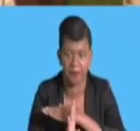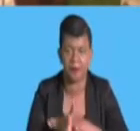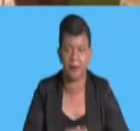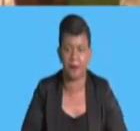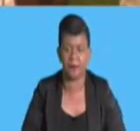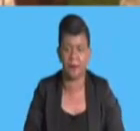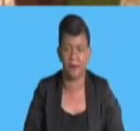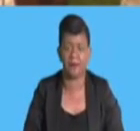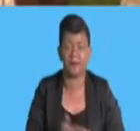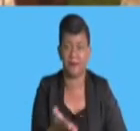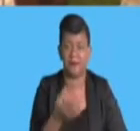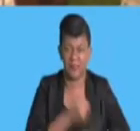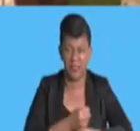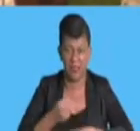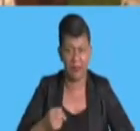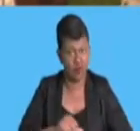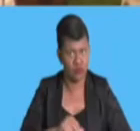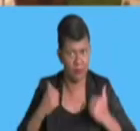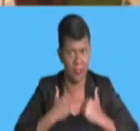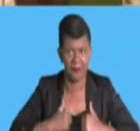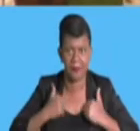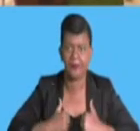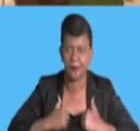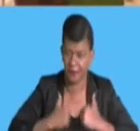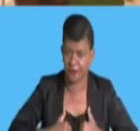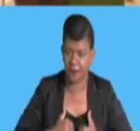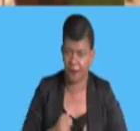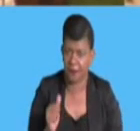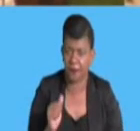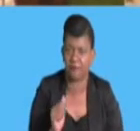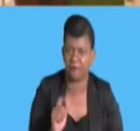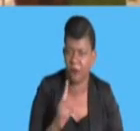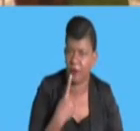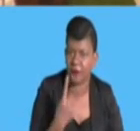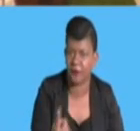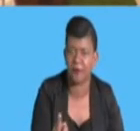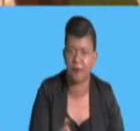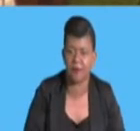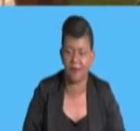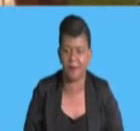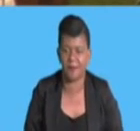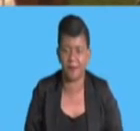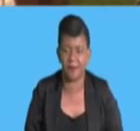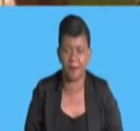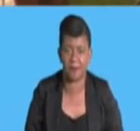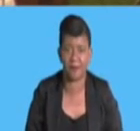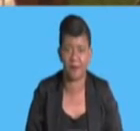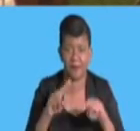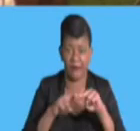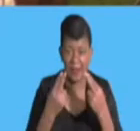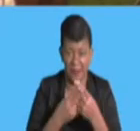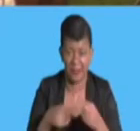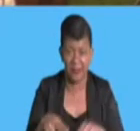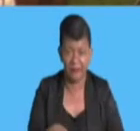preaches. Humility. Accept that it made mistakes that ordinary families of Fiji, not their families, are going